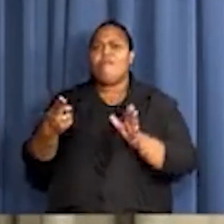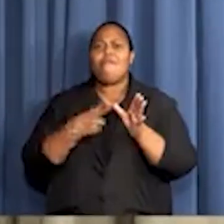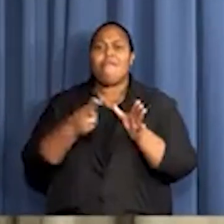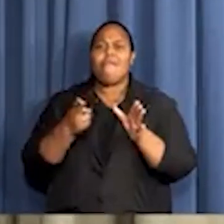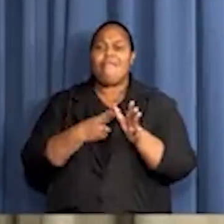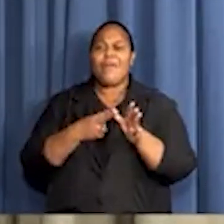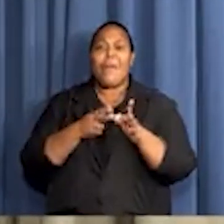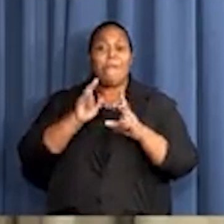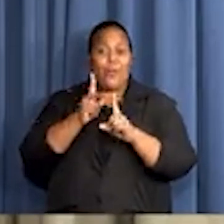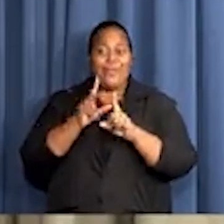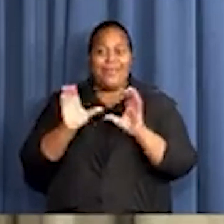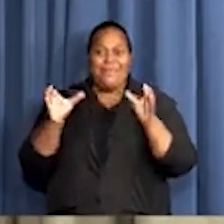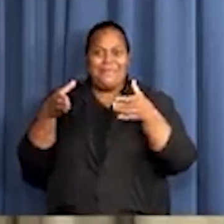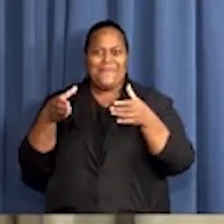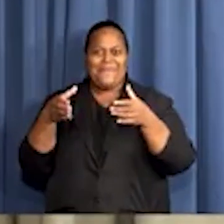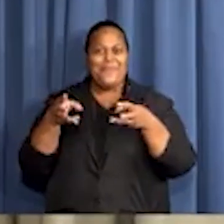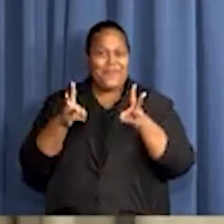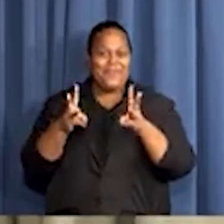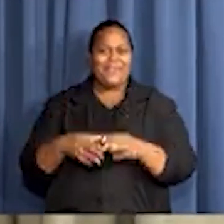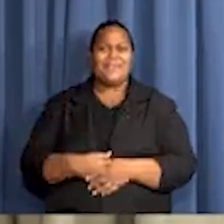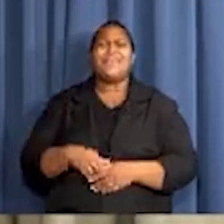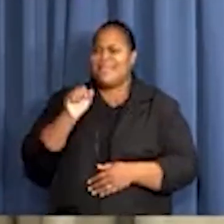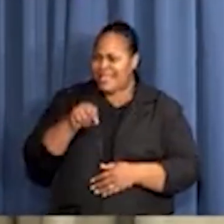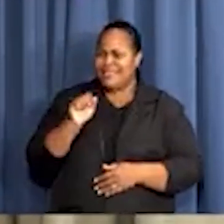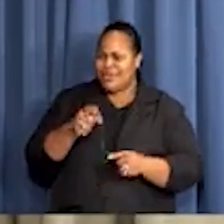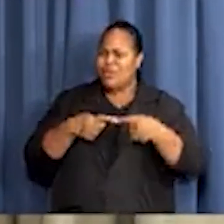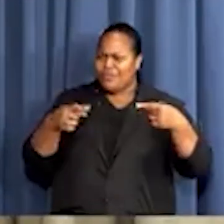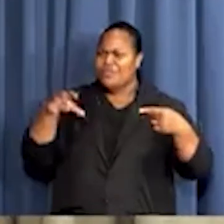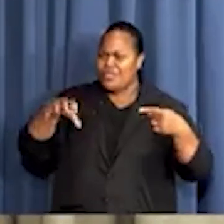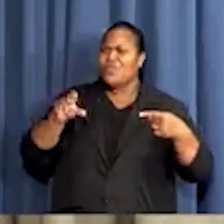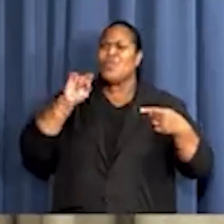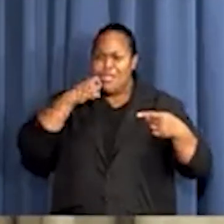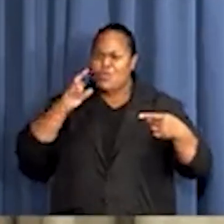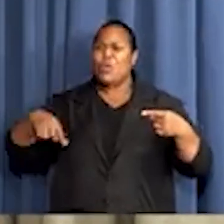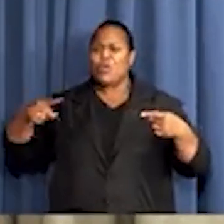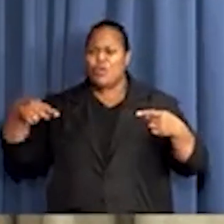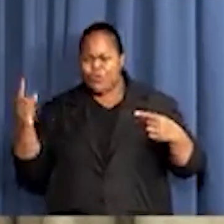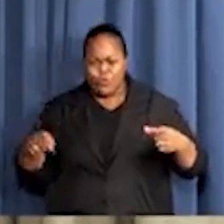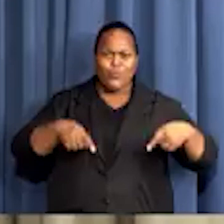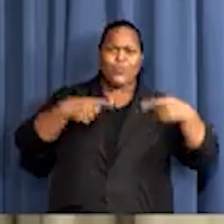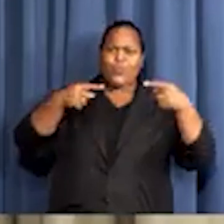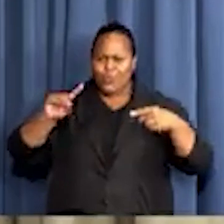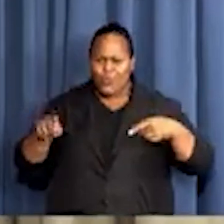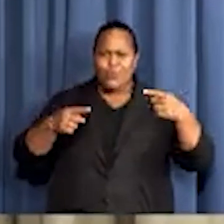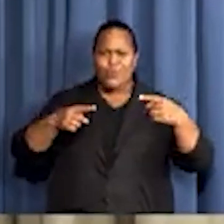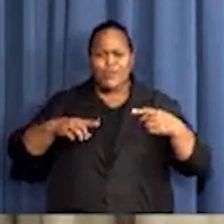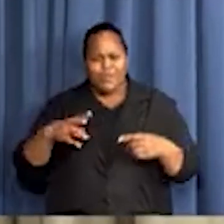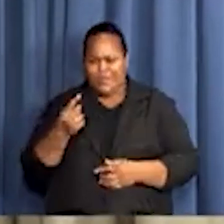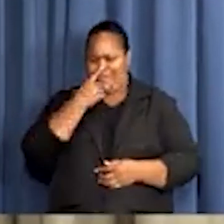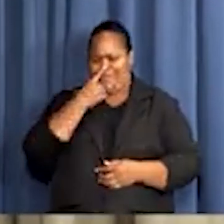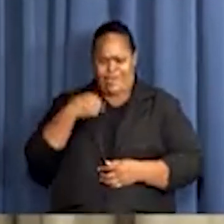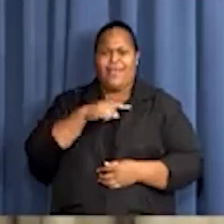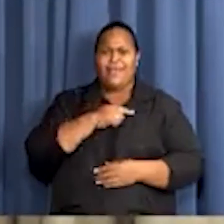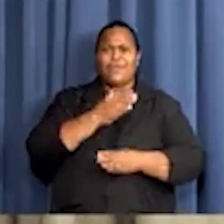climate. Obviously, the opposition will continue to play its democratic role of keeping a check on